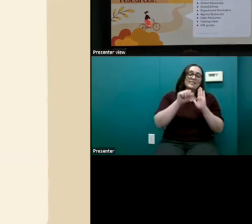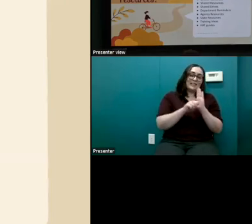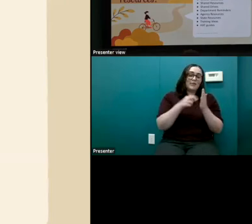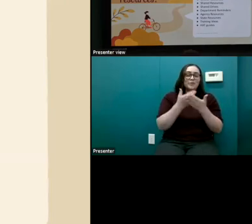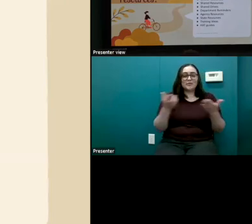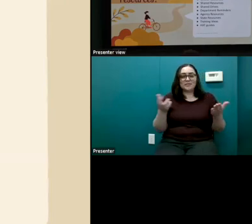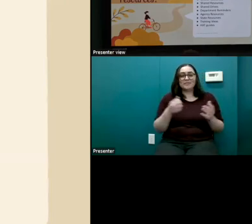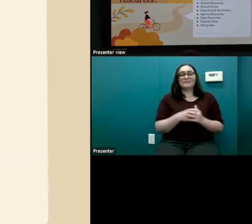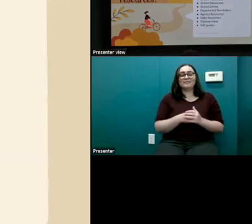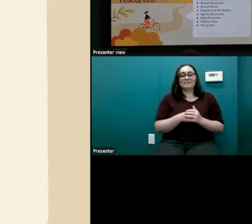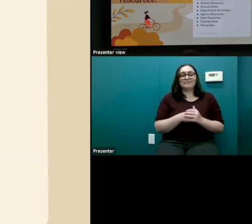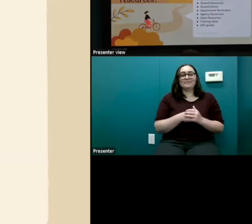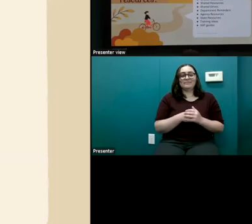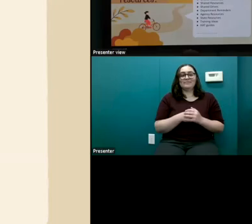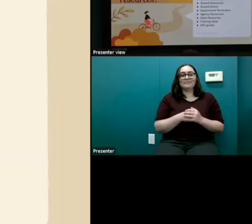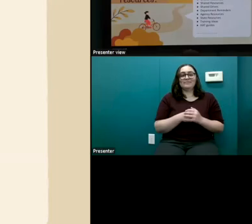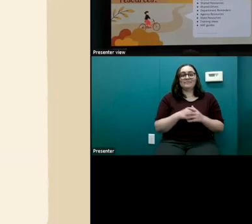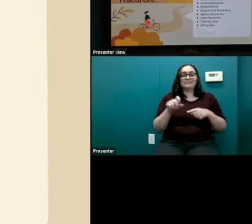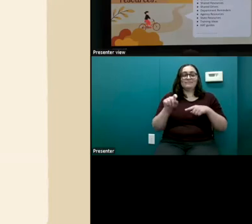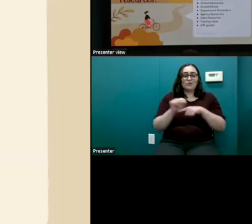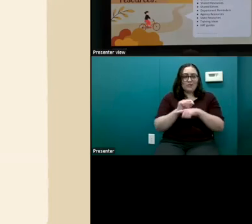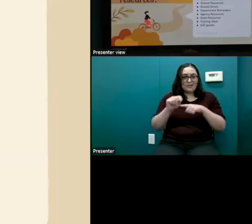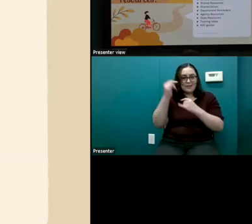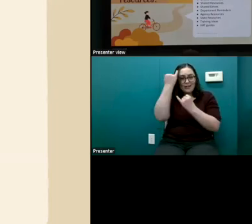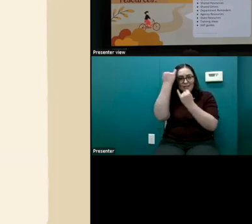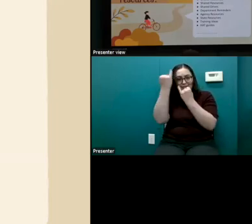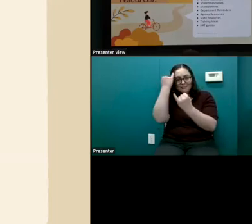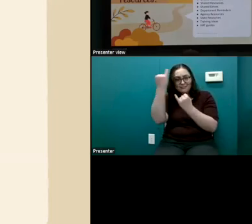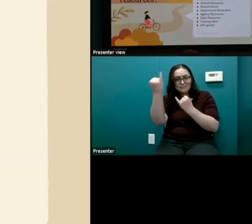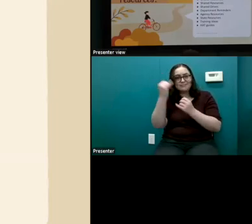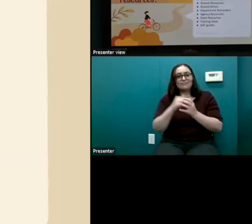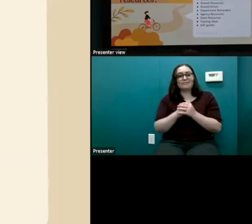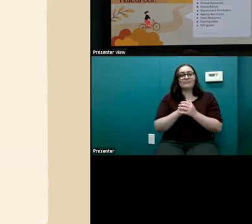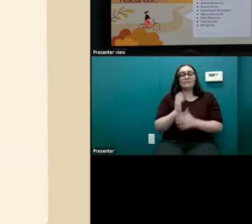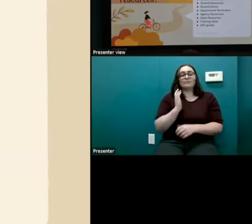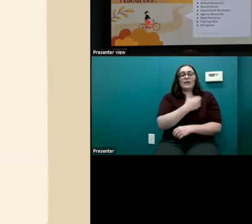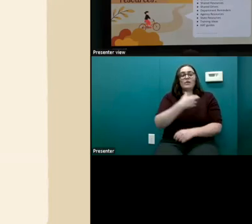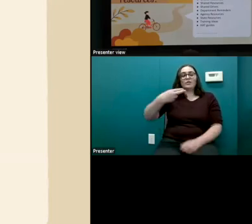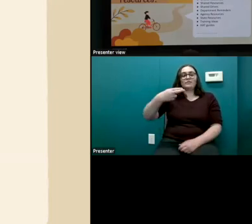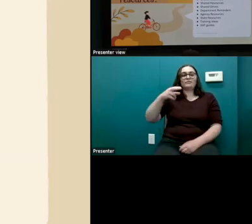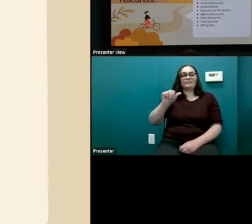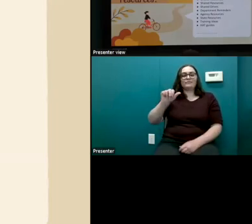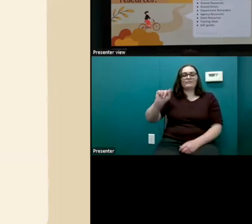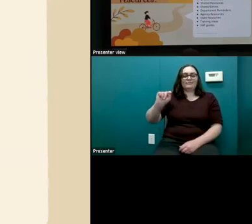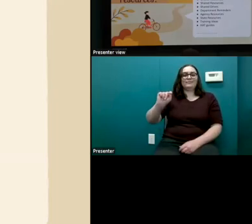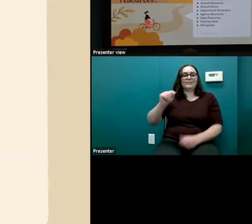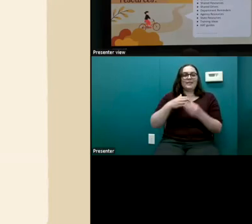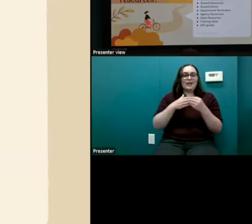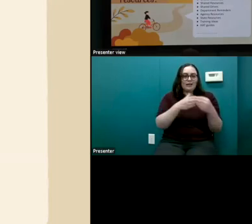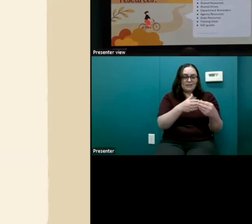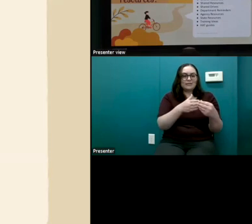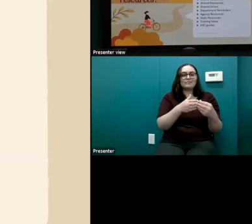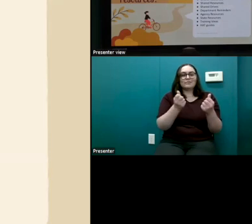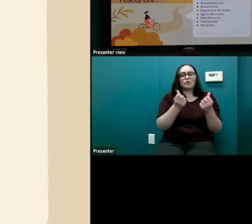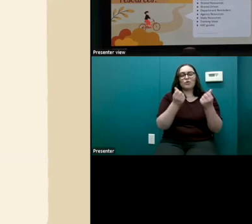resources, training ideas, our hat guides, and so many